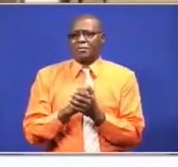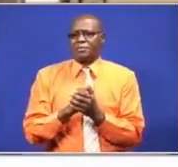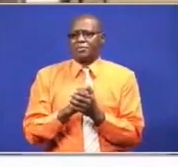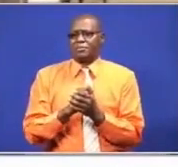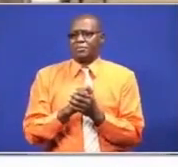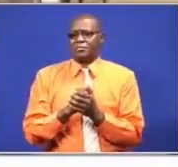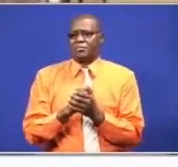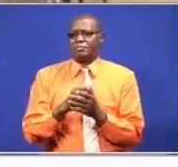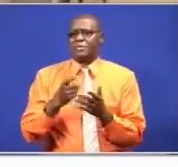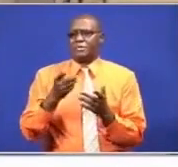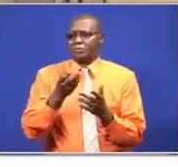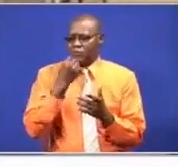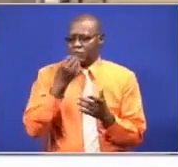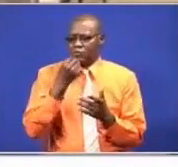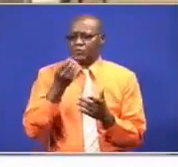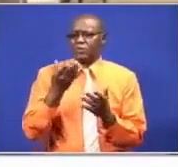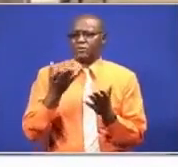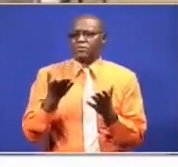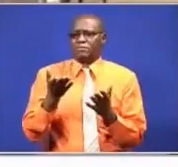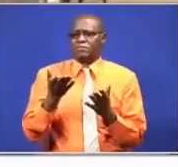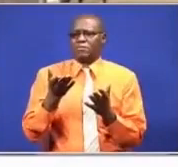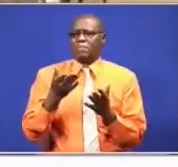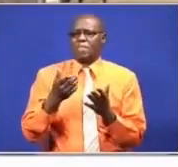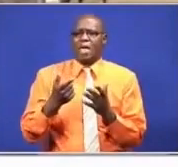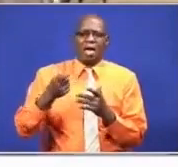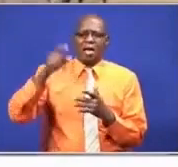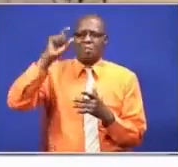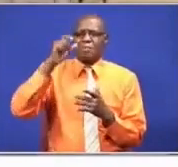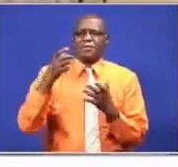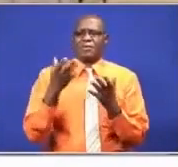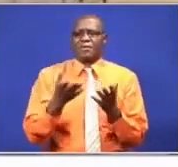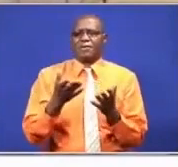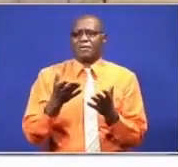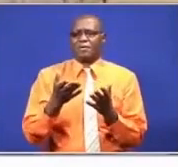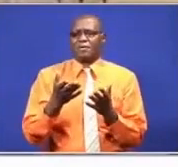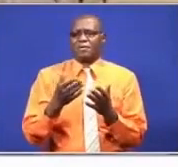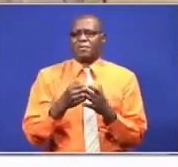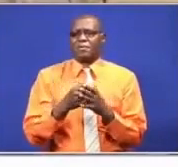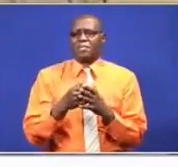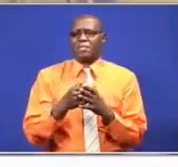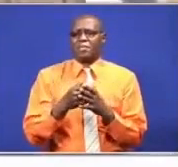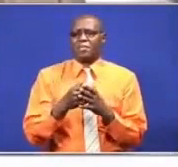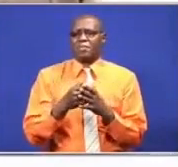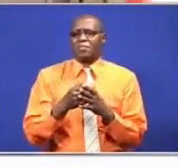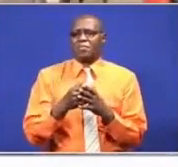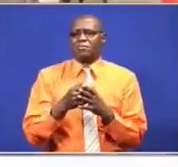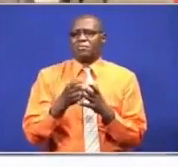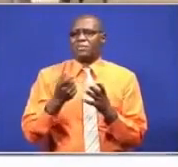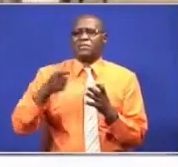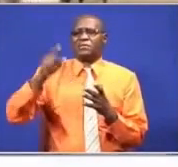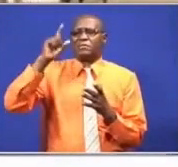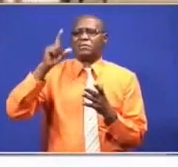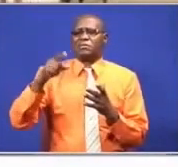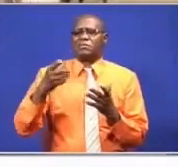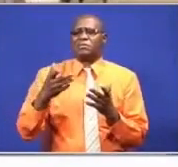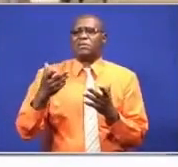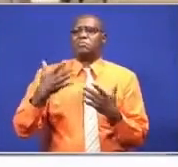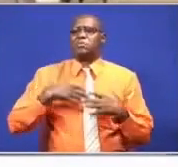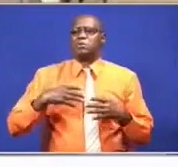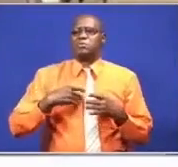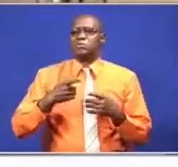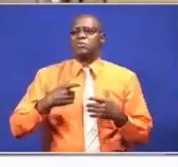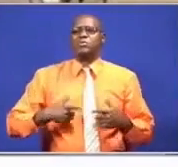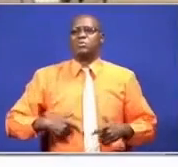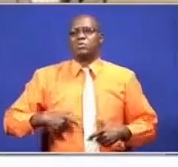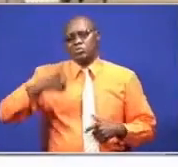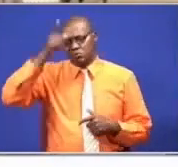Hata chakula tunakula mepanda. Apandise paka ikue waraya zikuje taut. Waishi resapu. Kama una